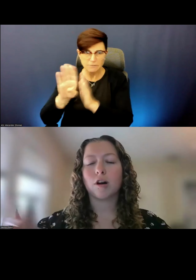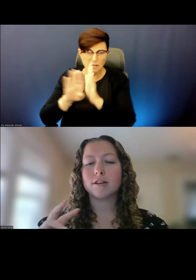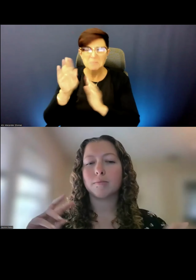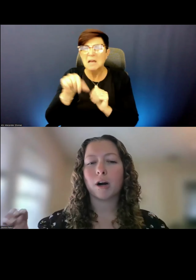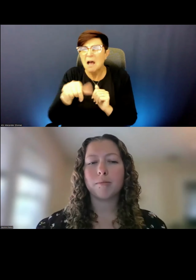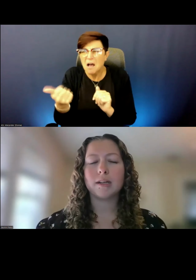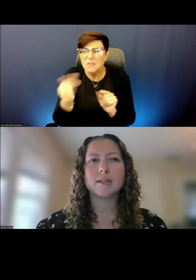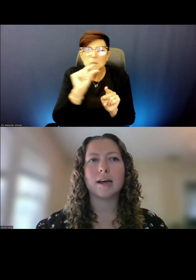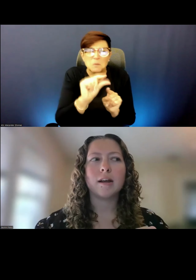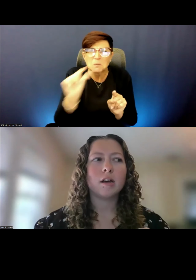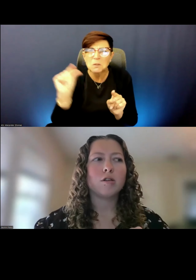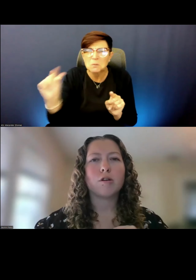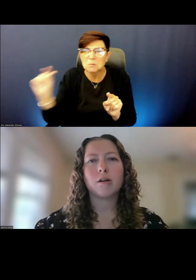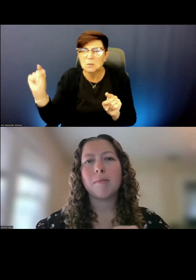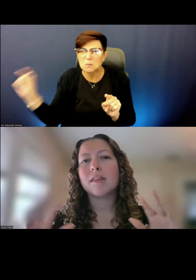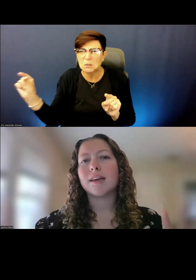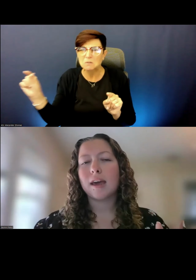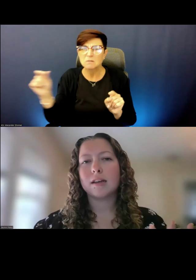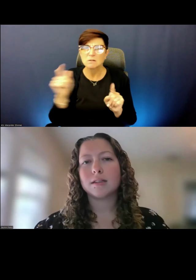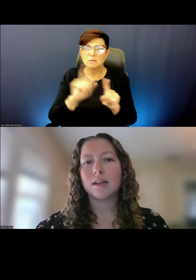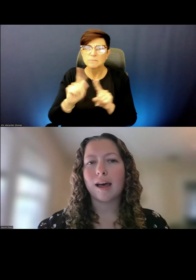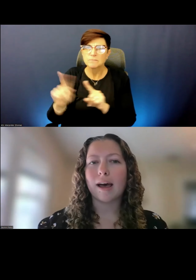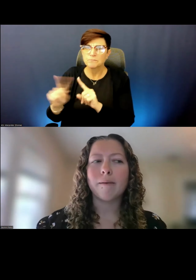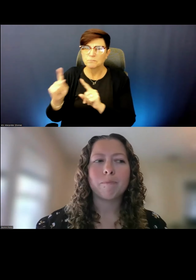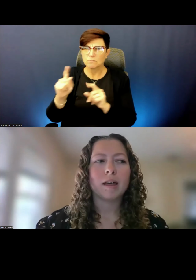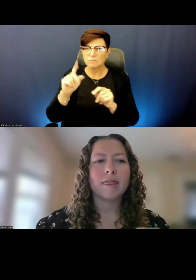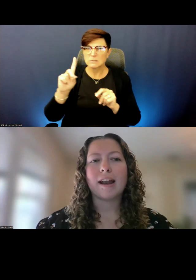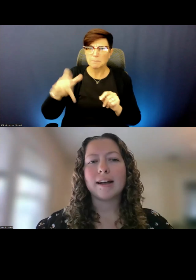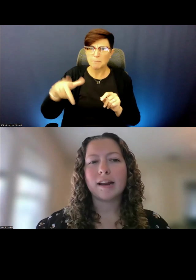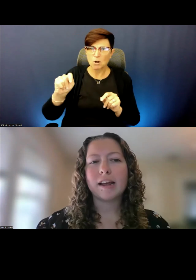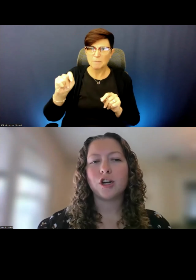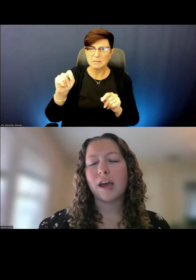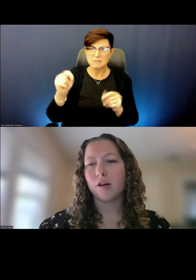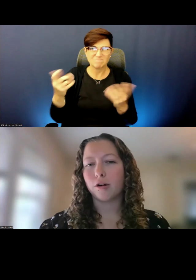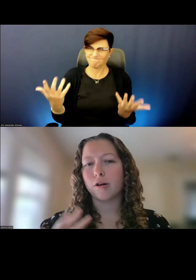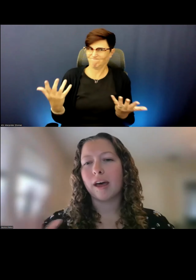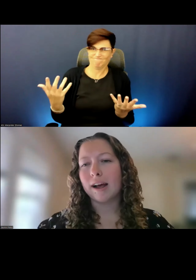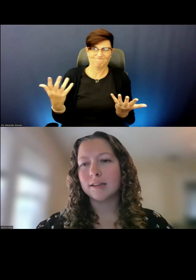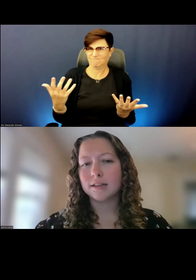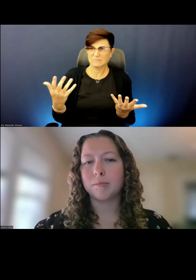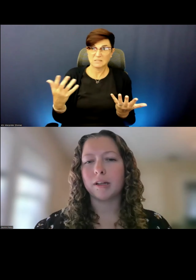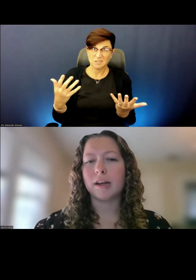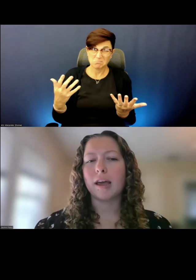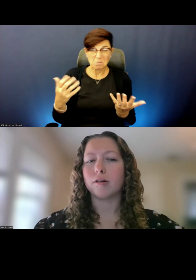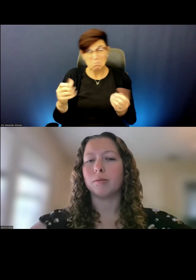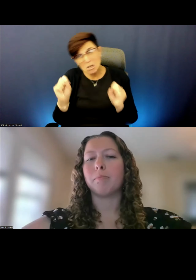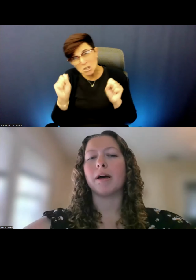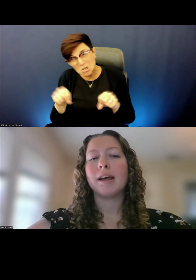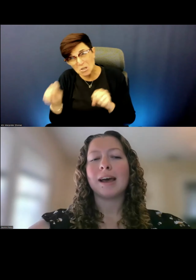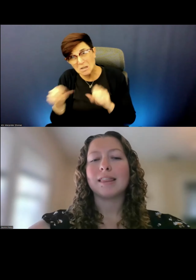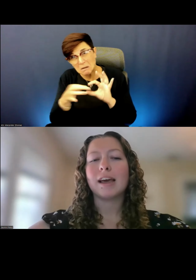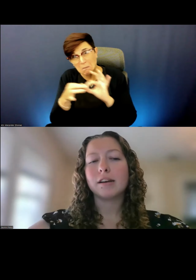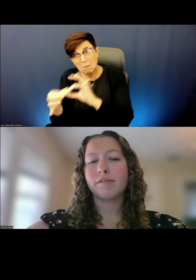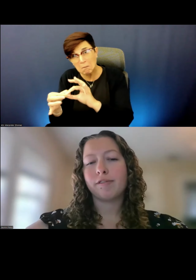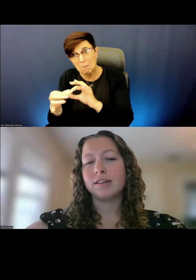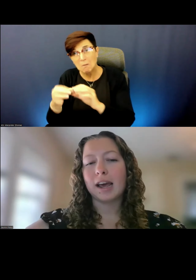investments across departments that you could make the case that that has an aging angle or that has a disability angle. But